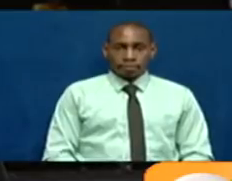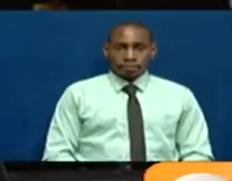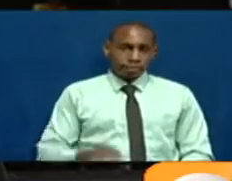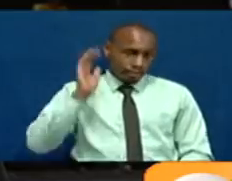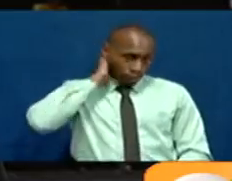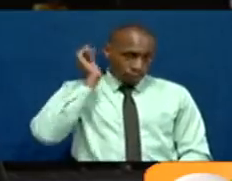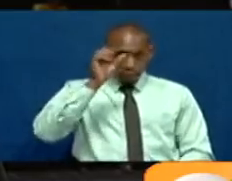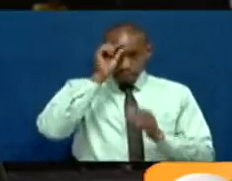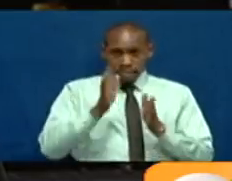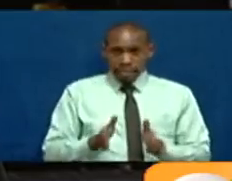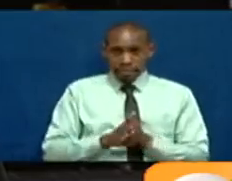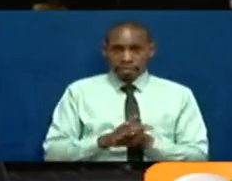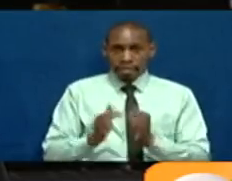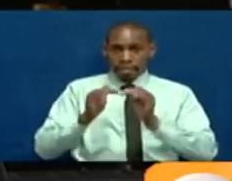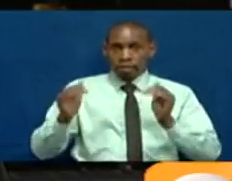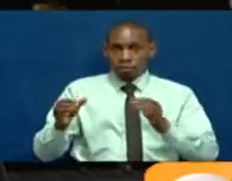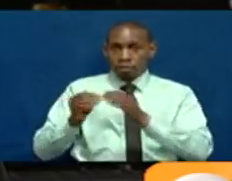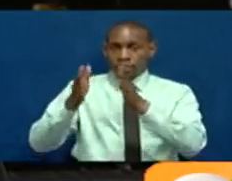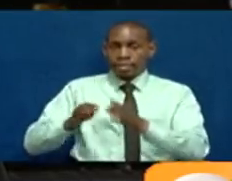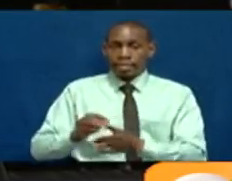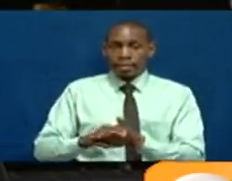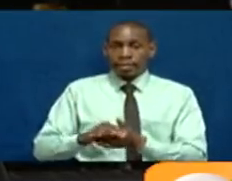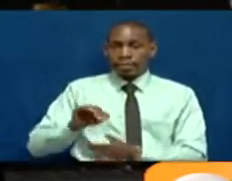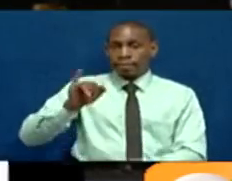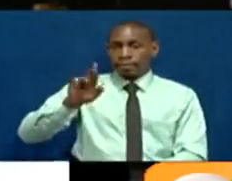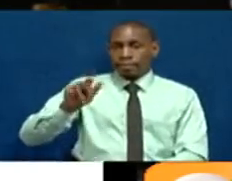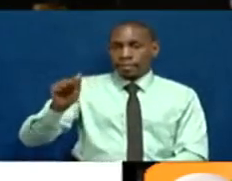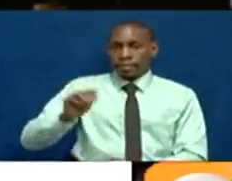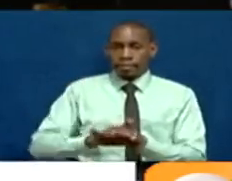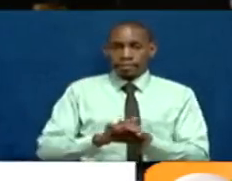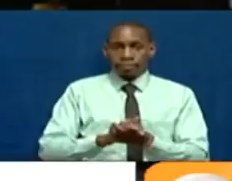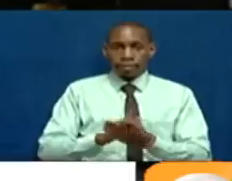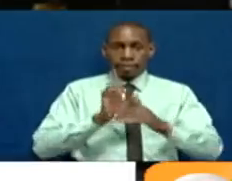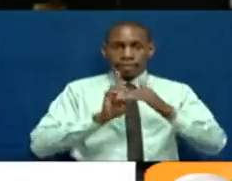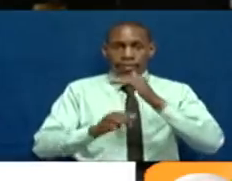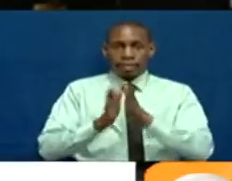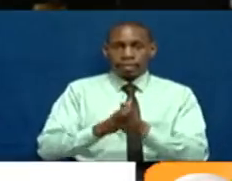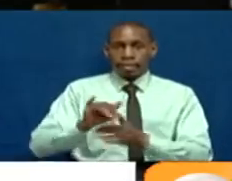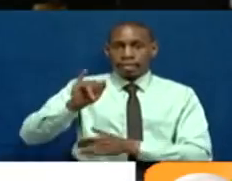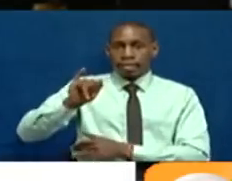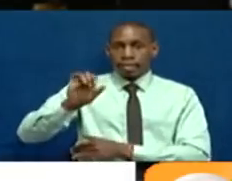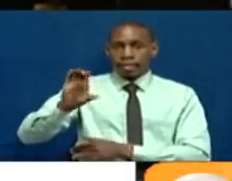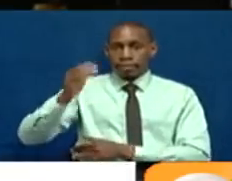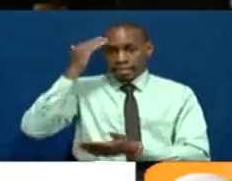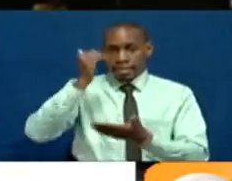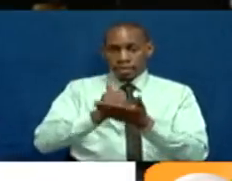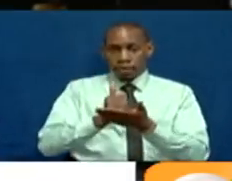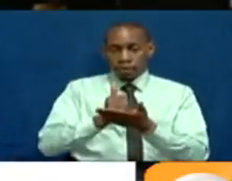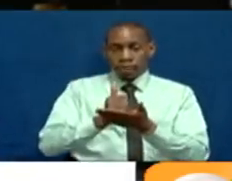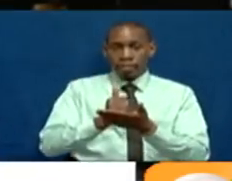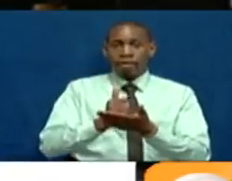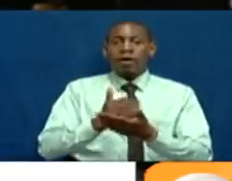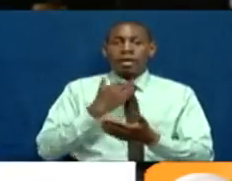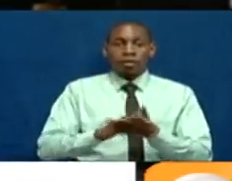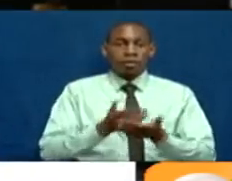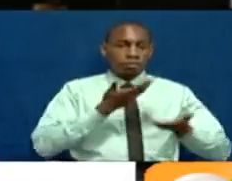Muranga Governor and Usawa kwa Wote Party Leader Mwangi Wa Iria stormed IEBC's Anniversary Towers offices demanding